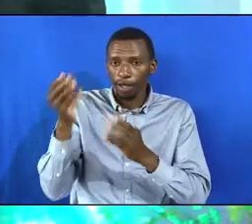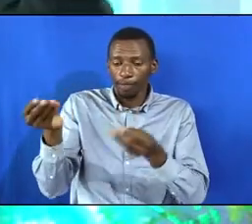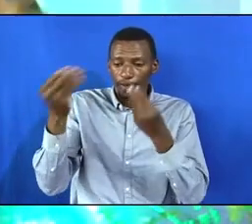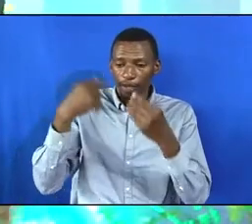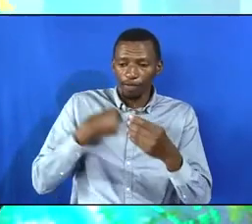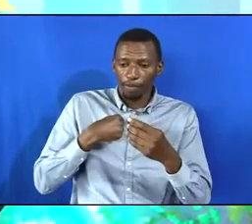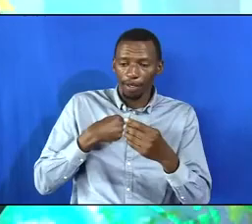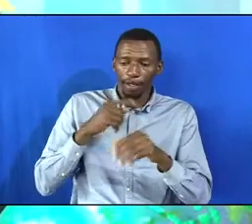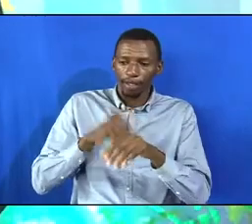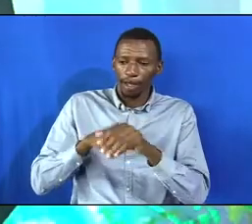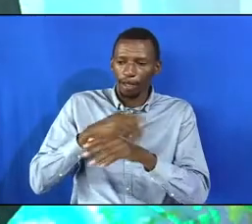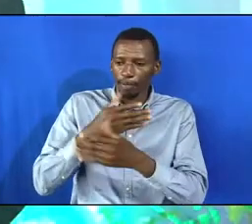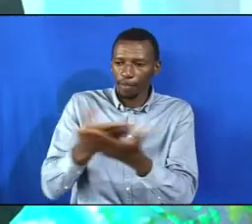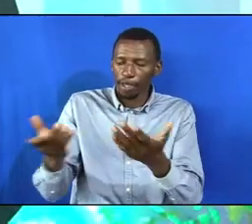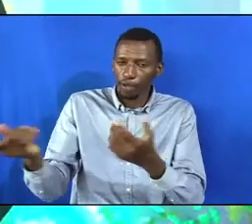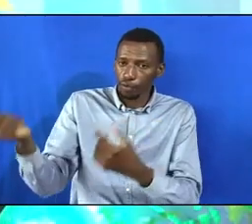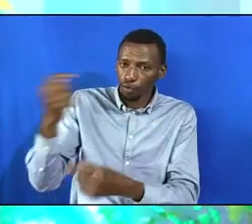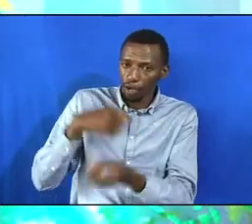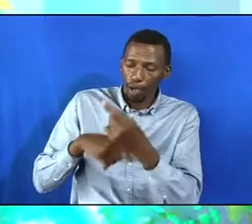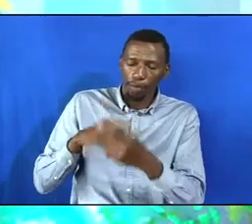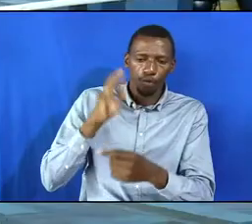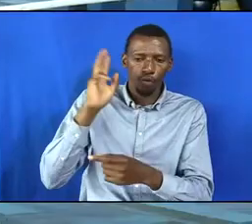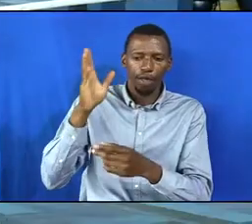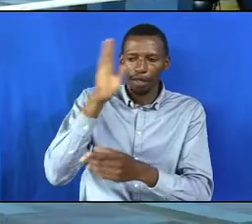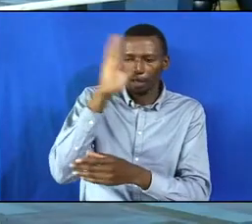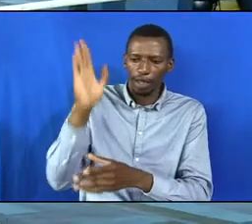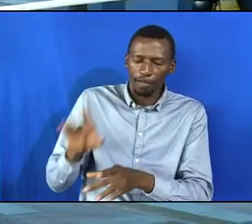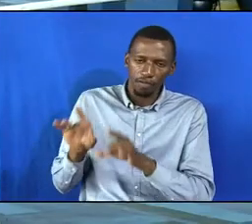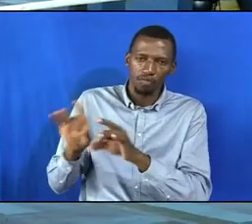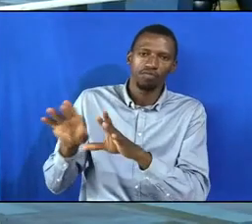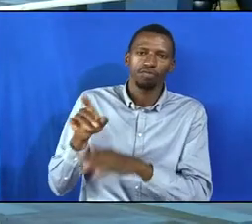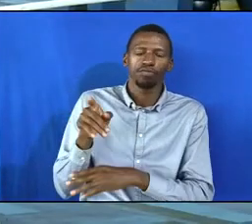This man pressed here. He said, yes, you